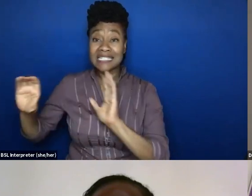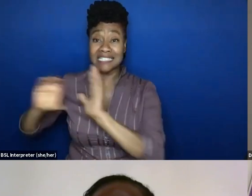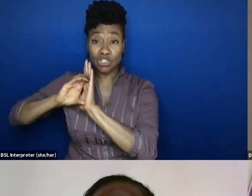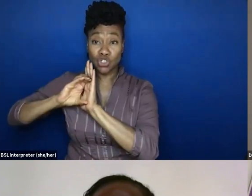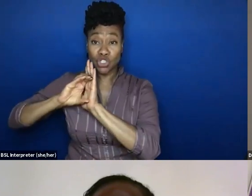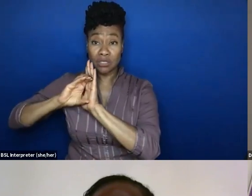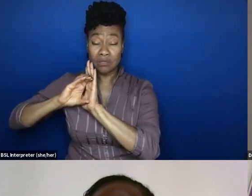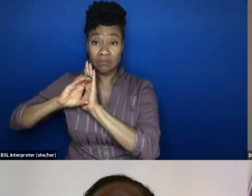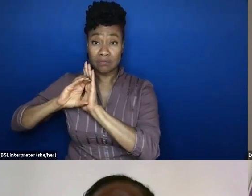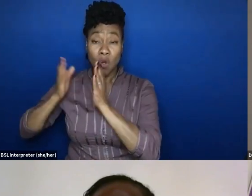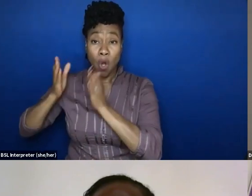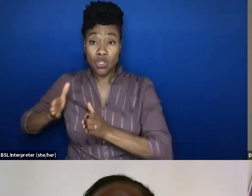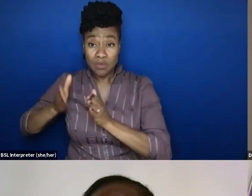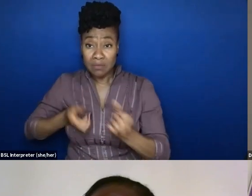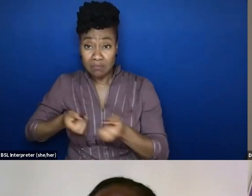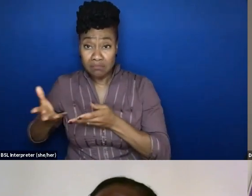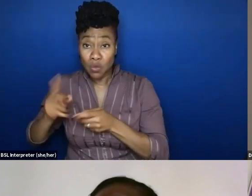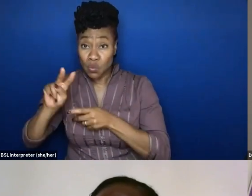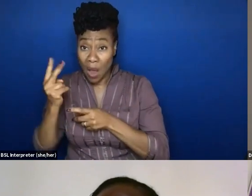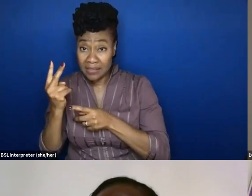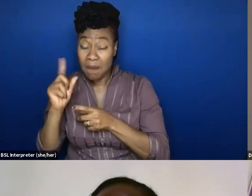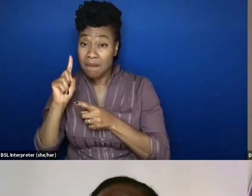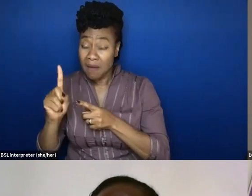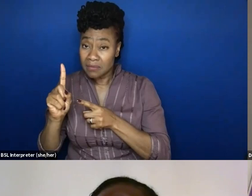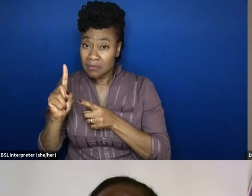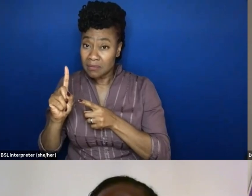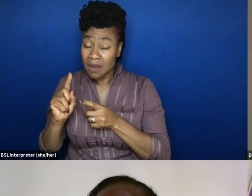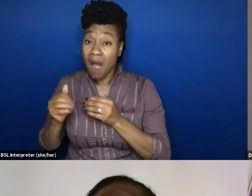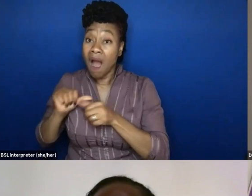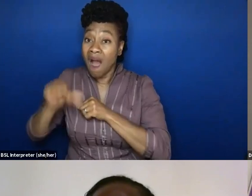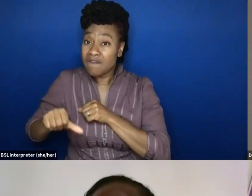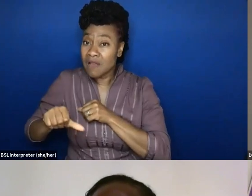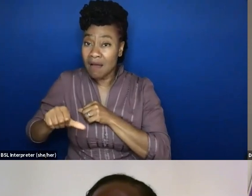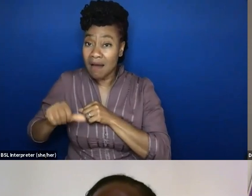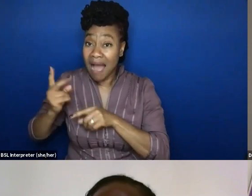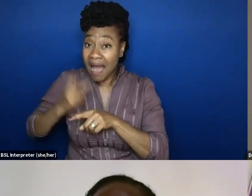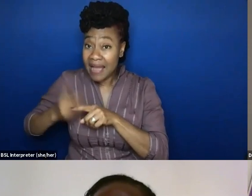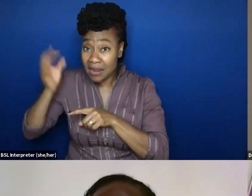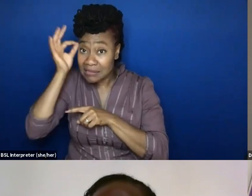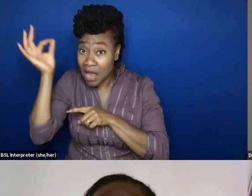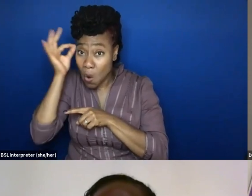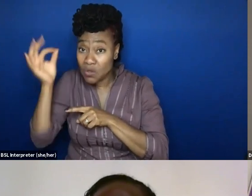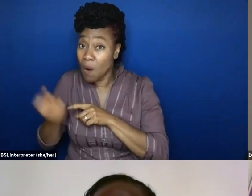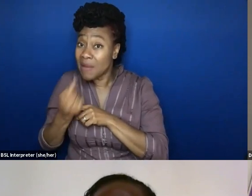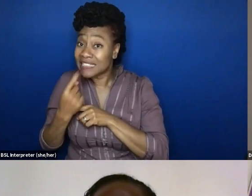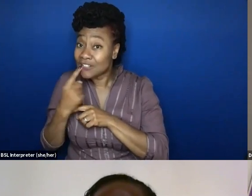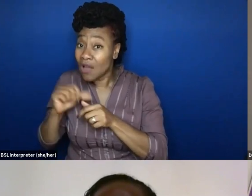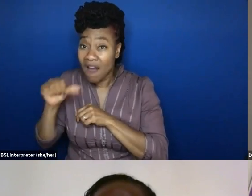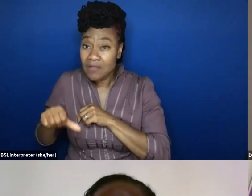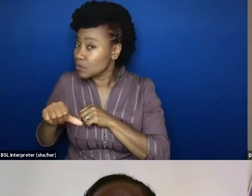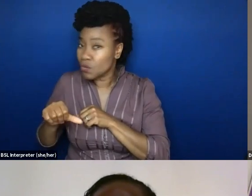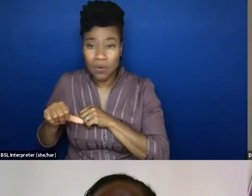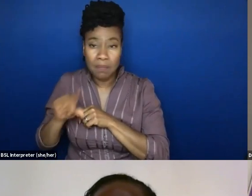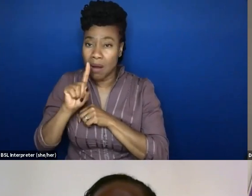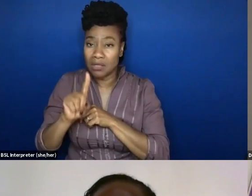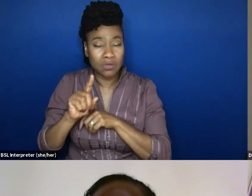never had further episodes nor needed further medication. That's not true for everyone. There are many Black